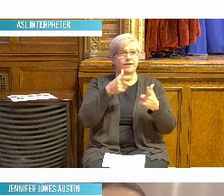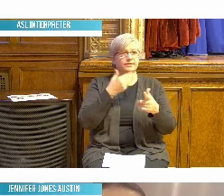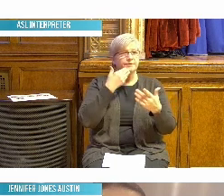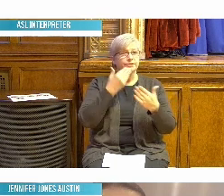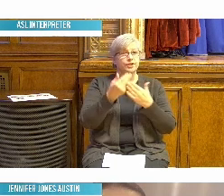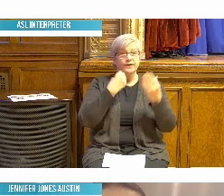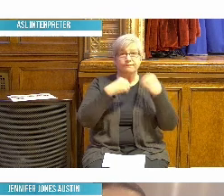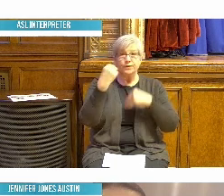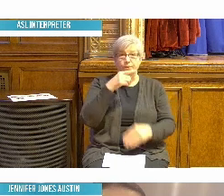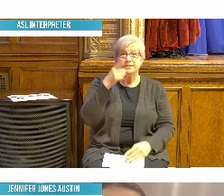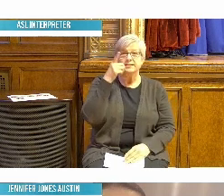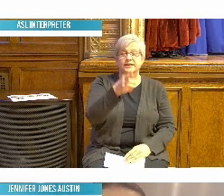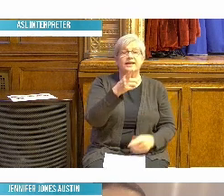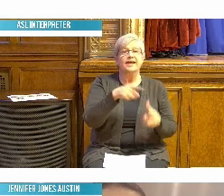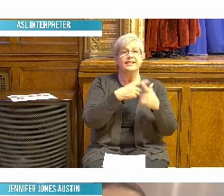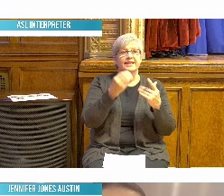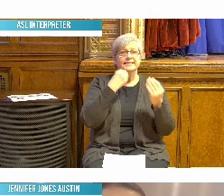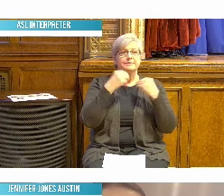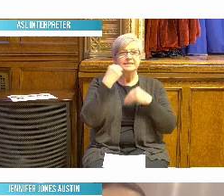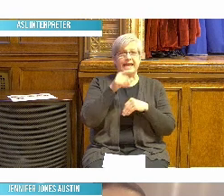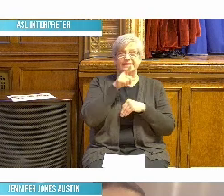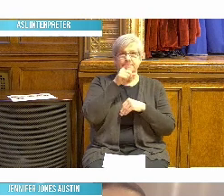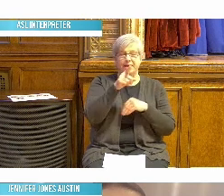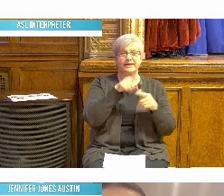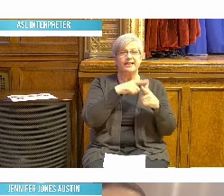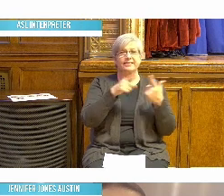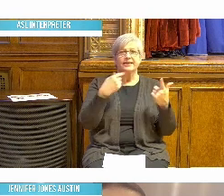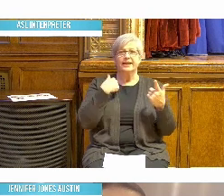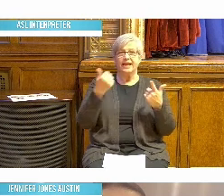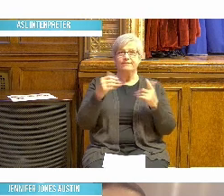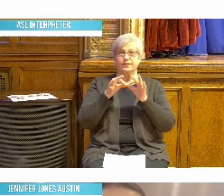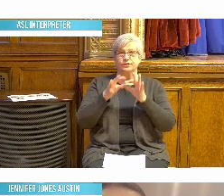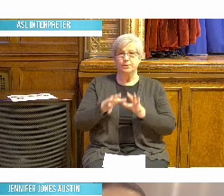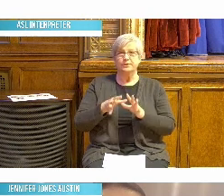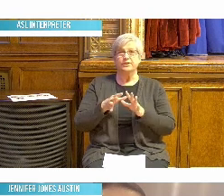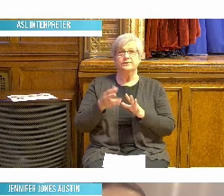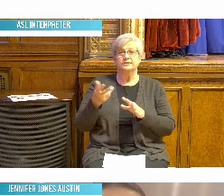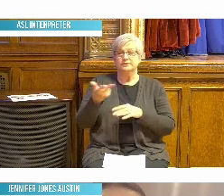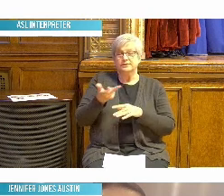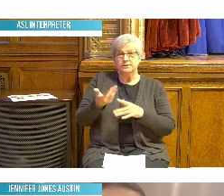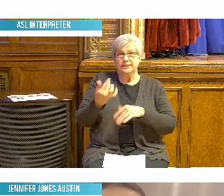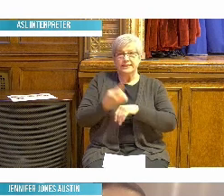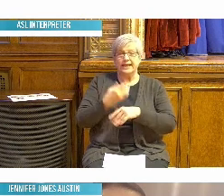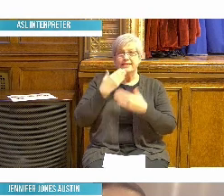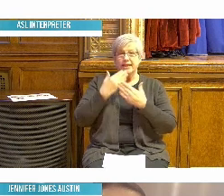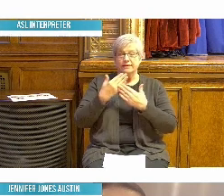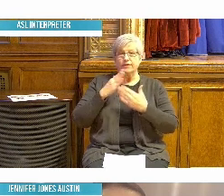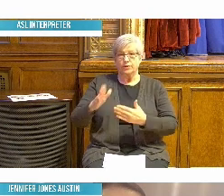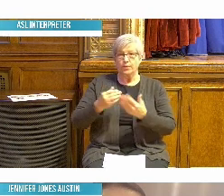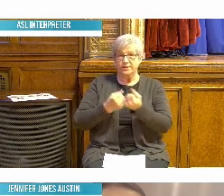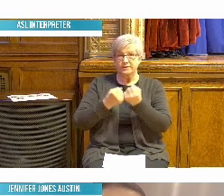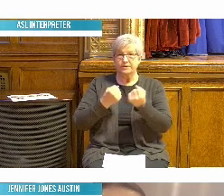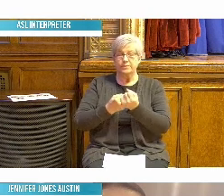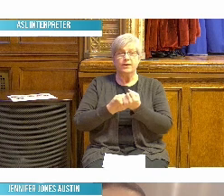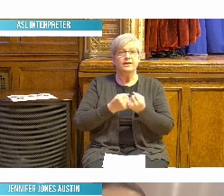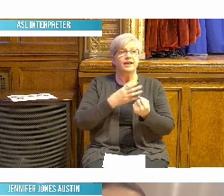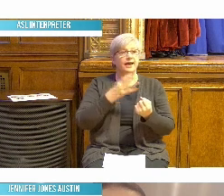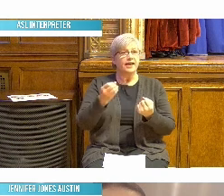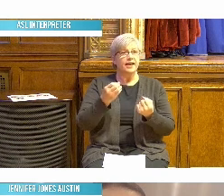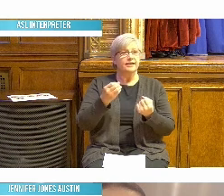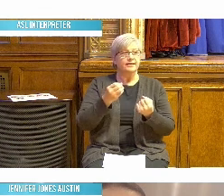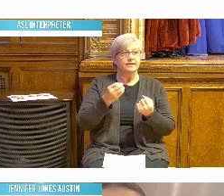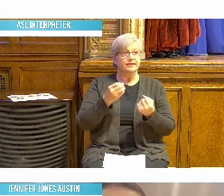good food for us to eat and snack on, and also to our interpreters that are here today. Thank you for your support.